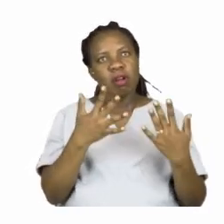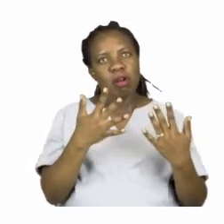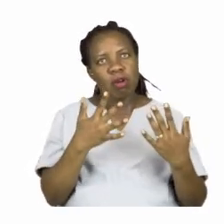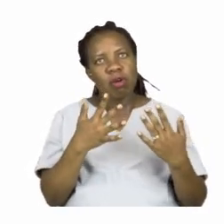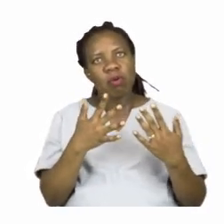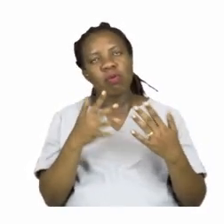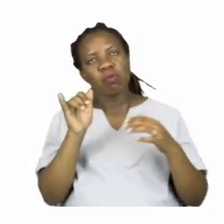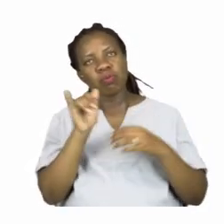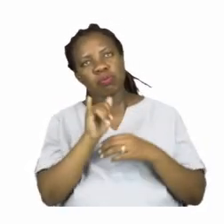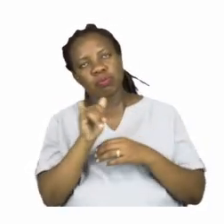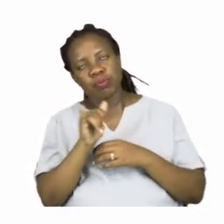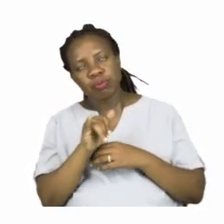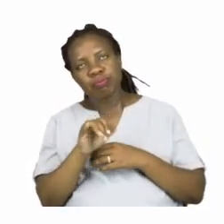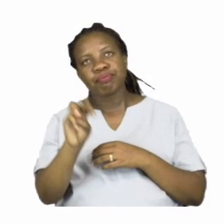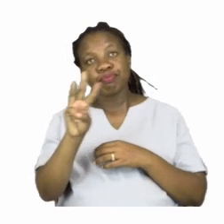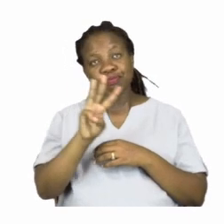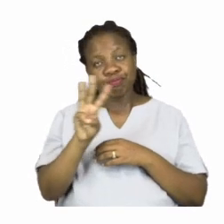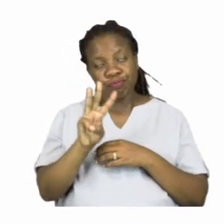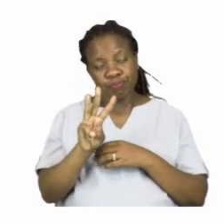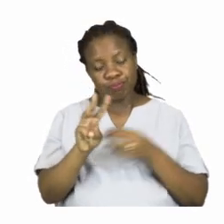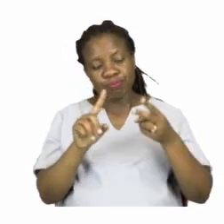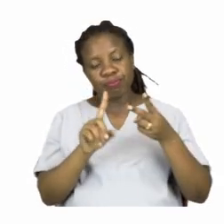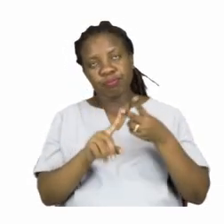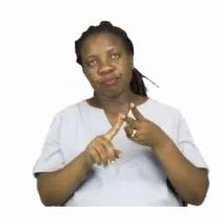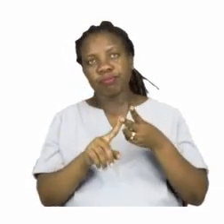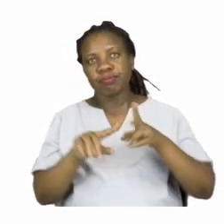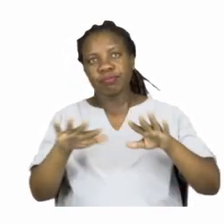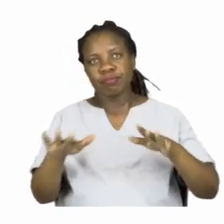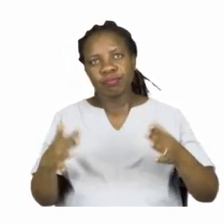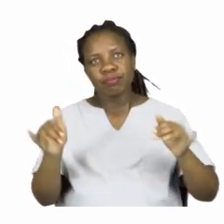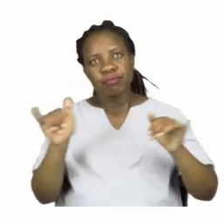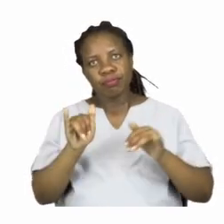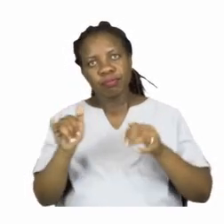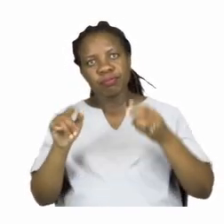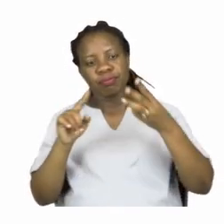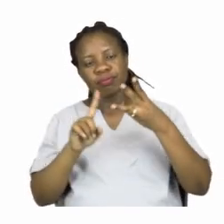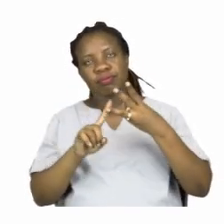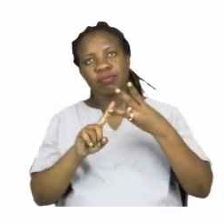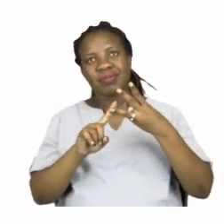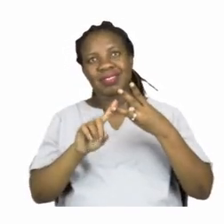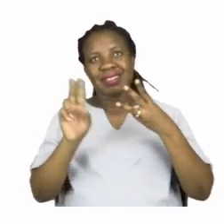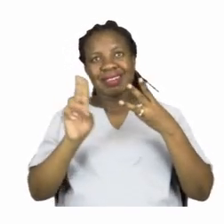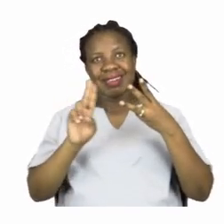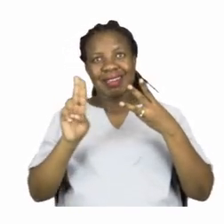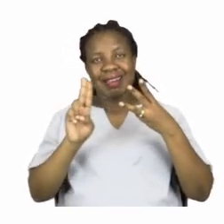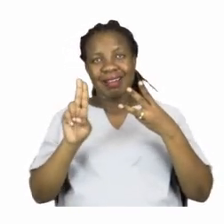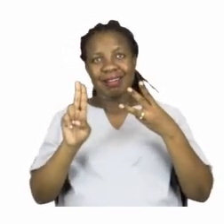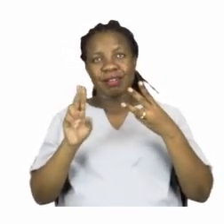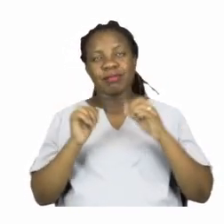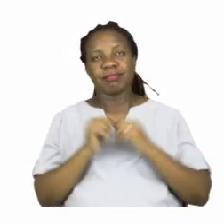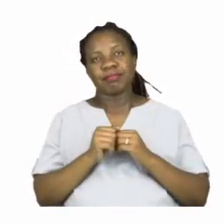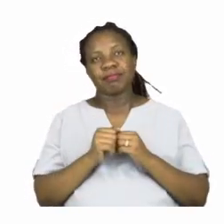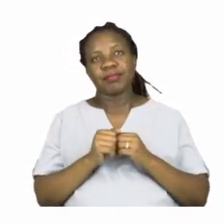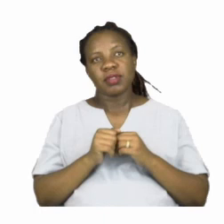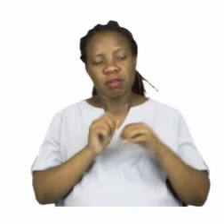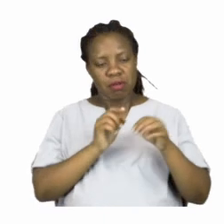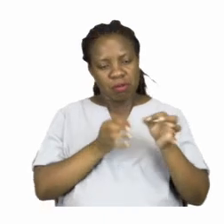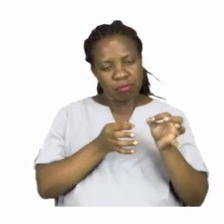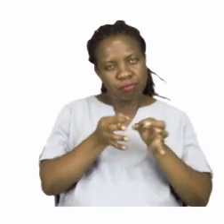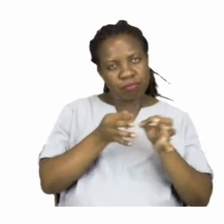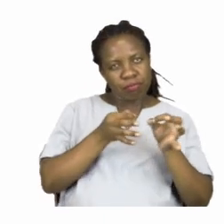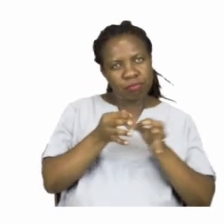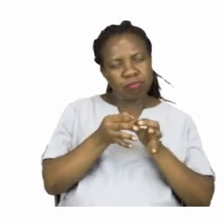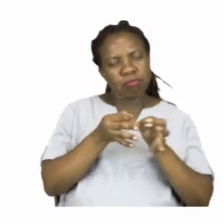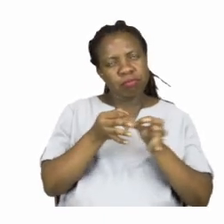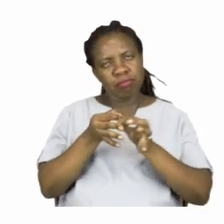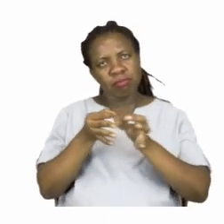can go ahead and read them. So, after reading and understanding, you are going to fill